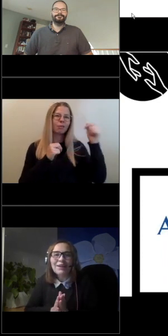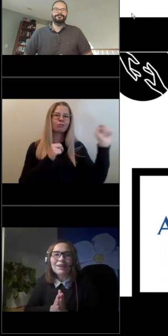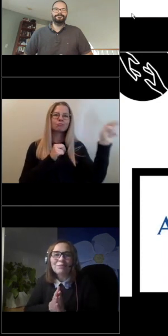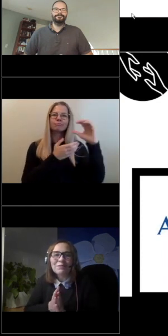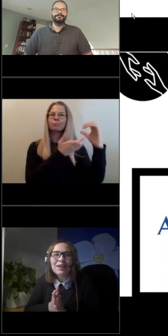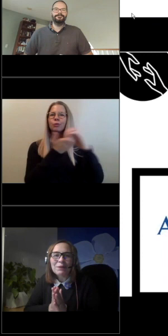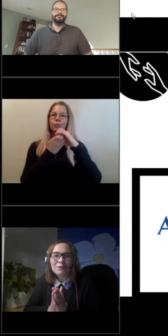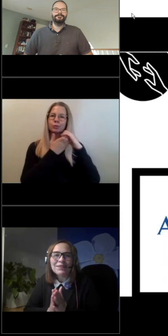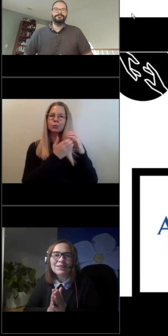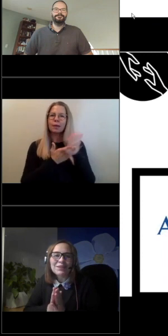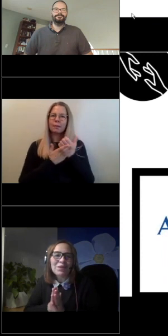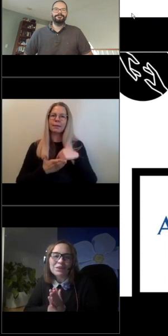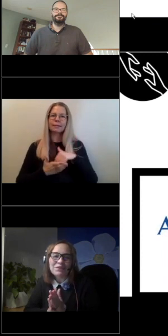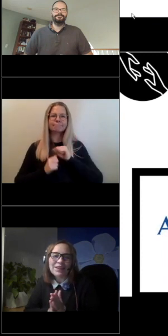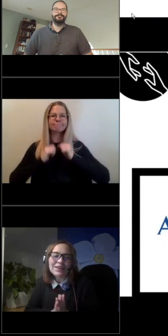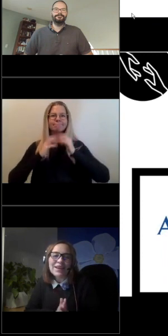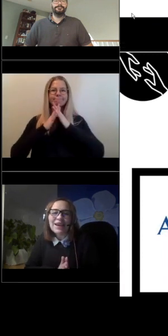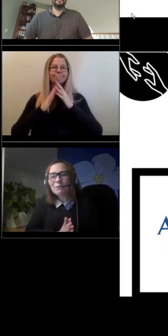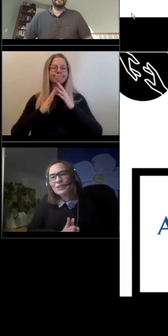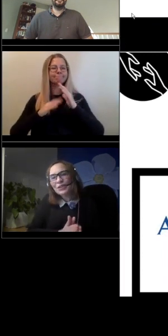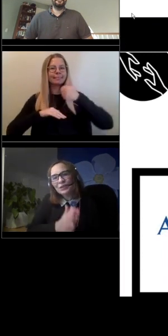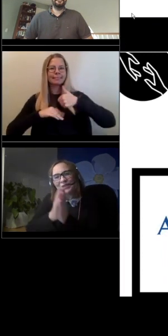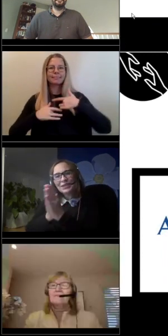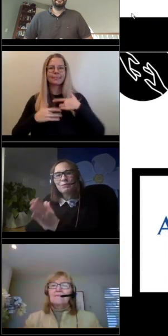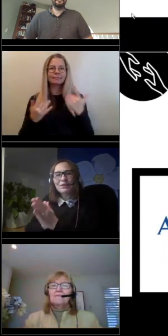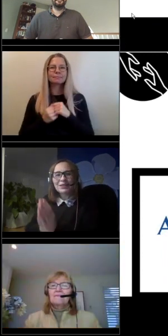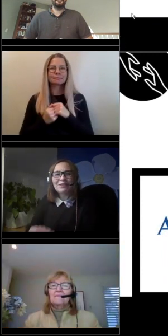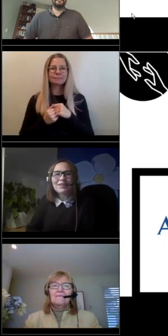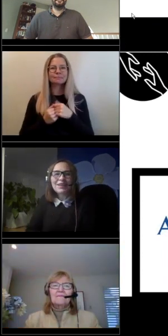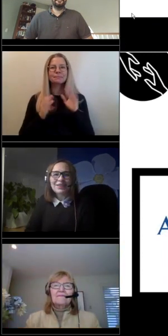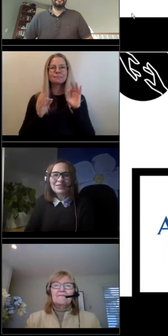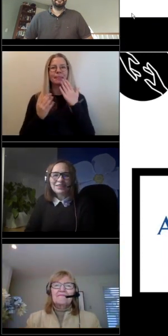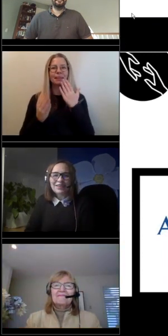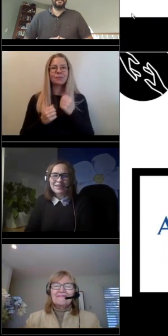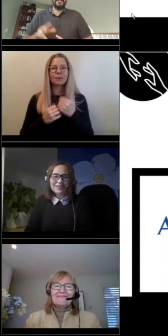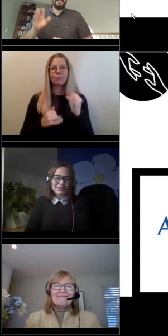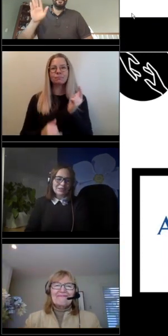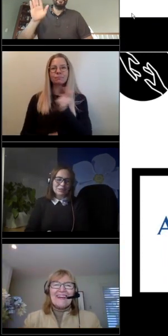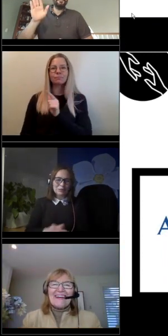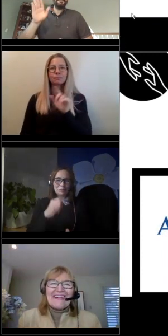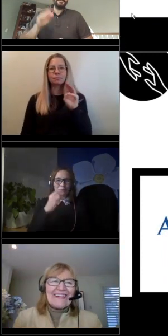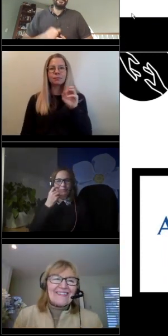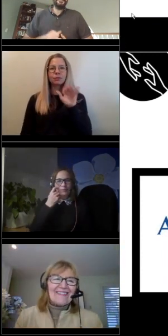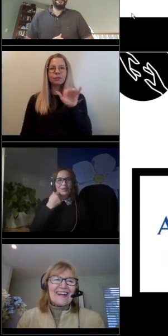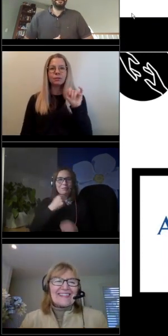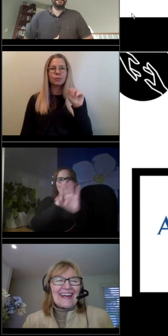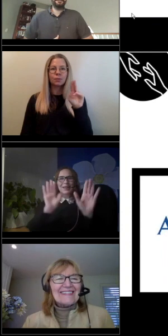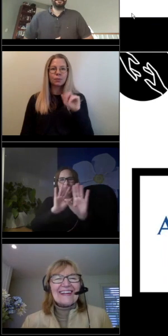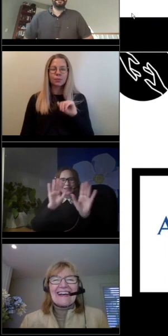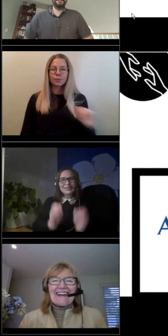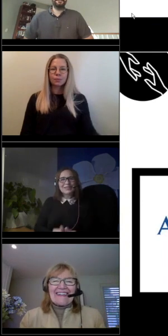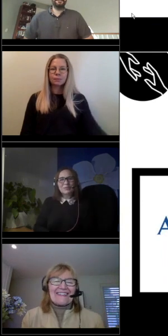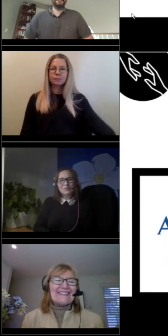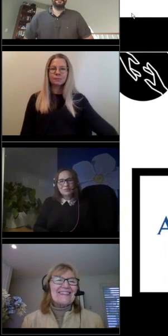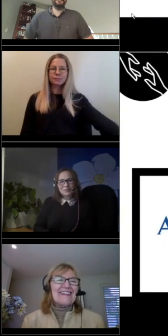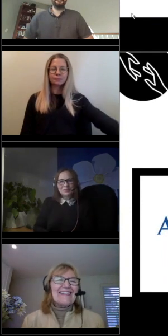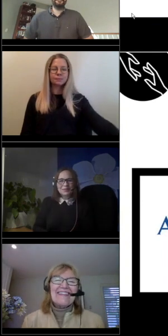about this whole event. And I'm going to turn it over to you, Mary Lou. Thank you. Thank you, everybody.